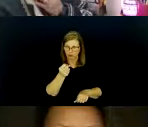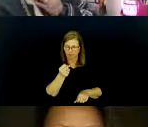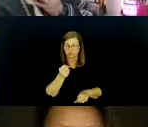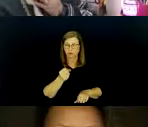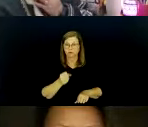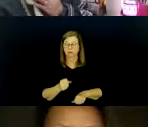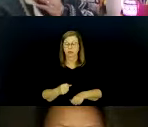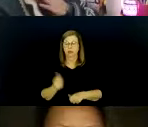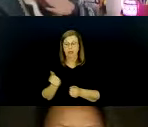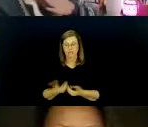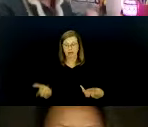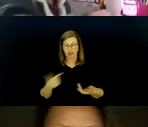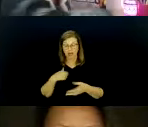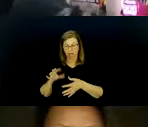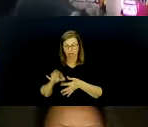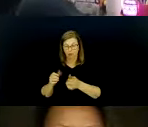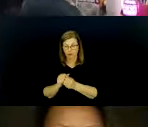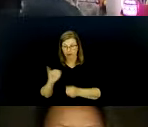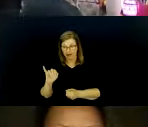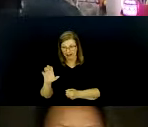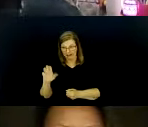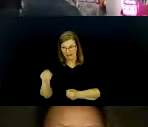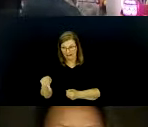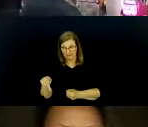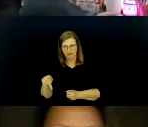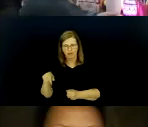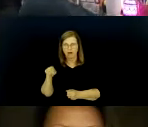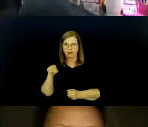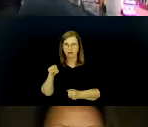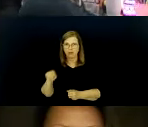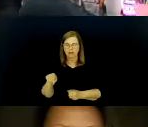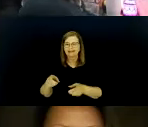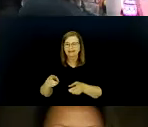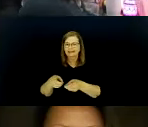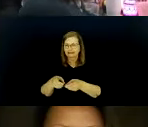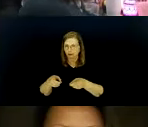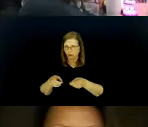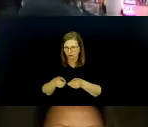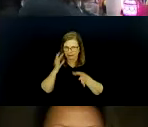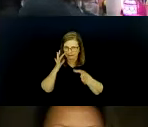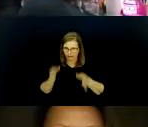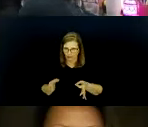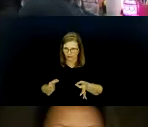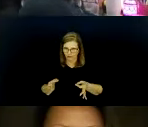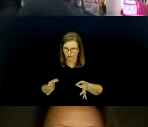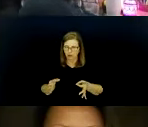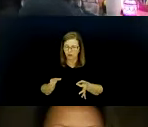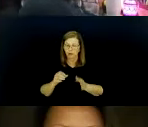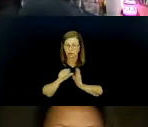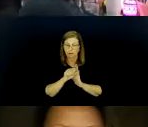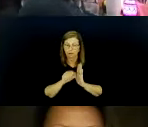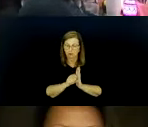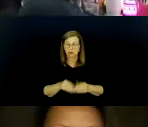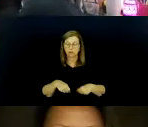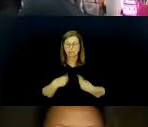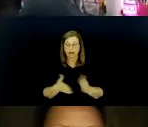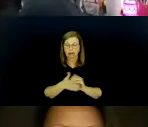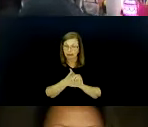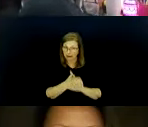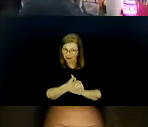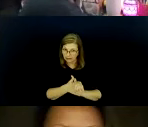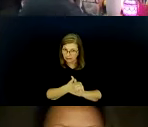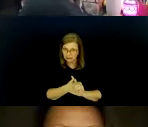with ICAP, again, that's ultimately district decisions. So the state provides guidance. In